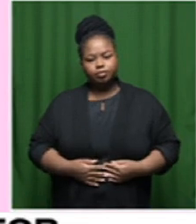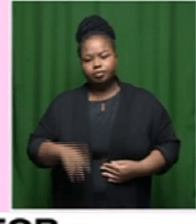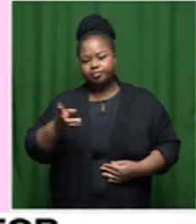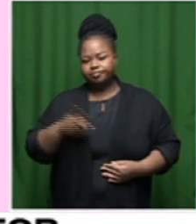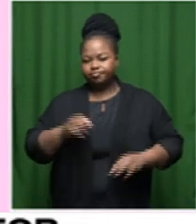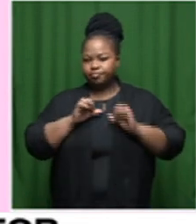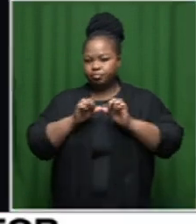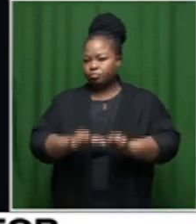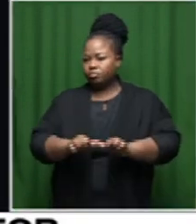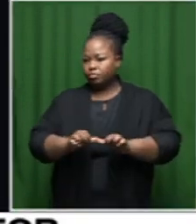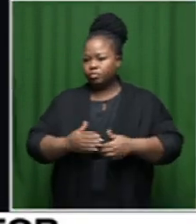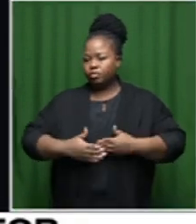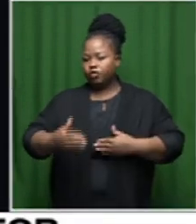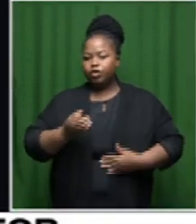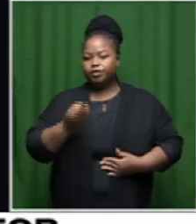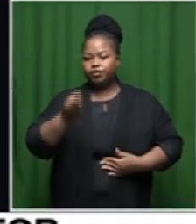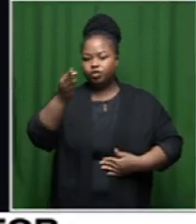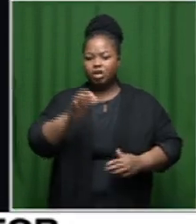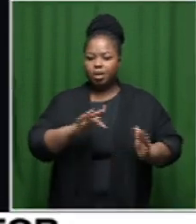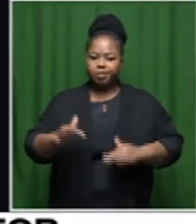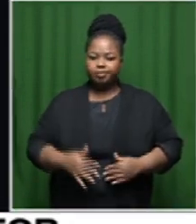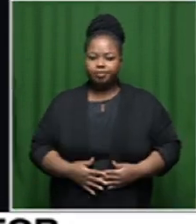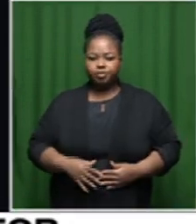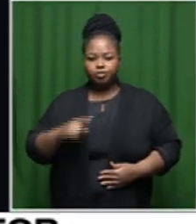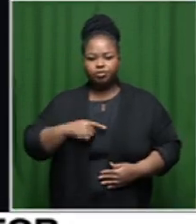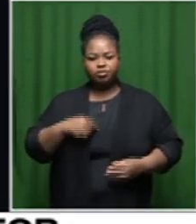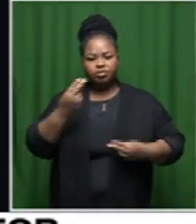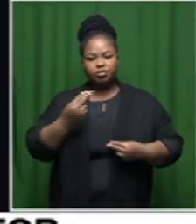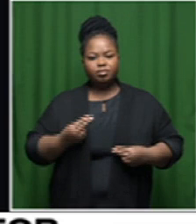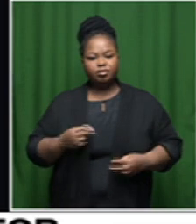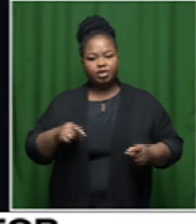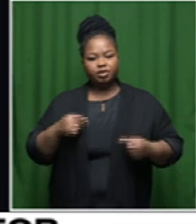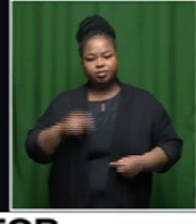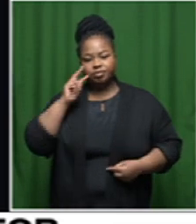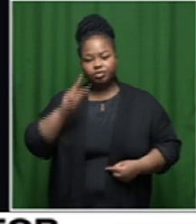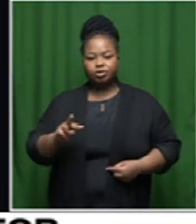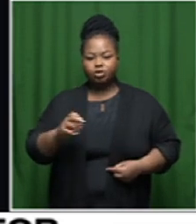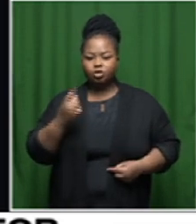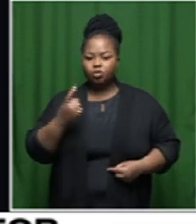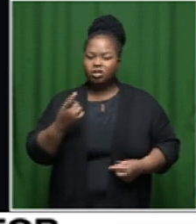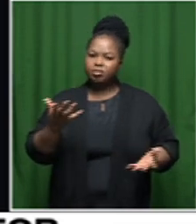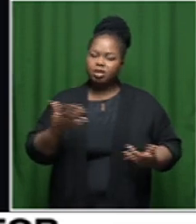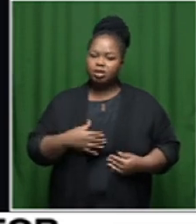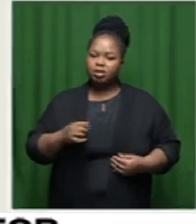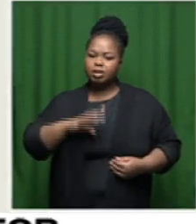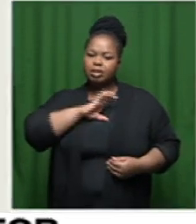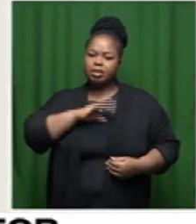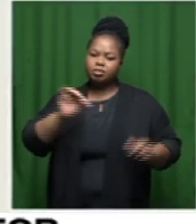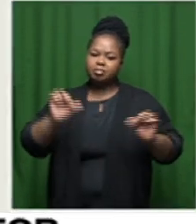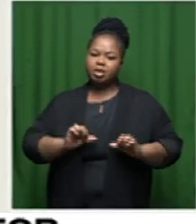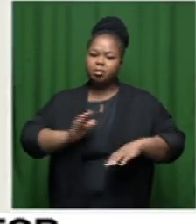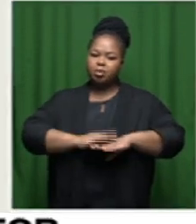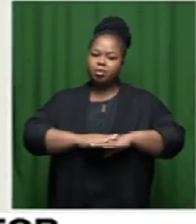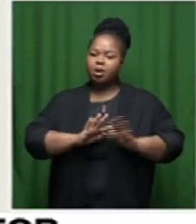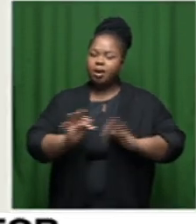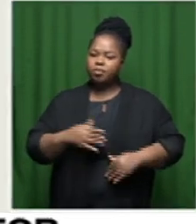a sustainable career long term? Sure. An artist should not look at that one sale. Like, how do you keep clients coming back? What